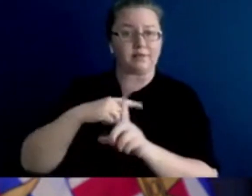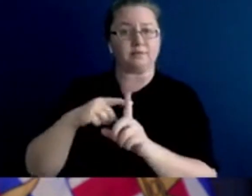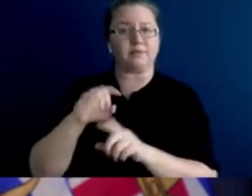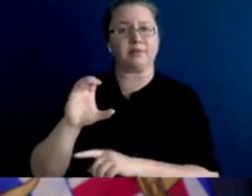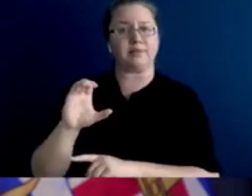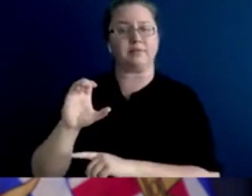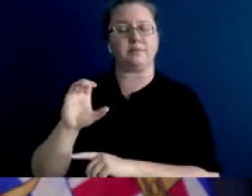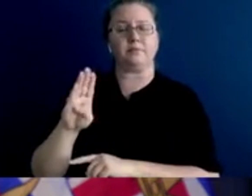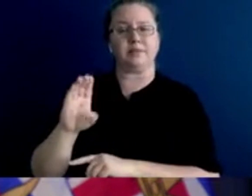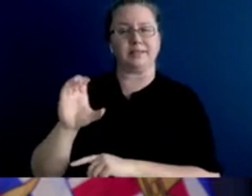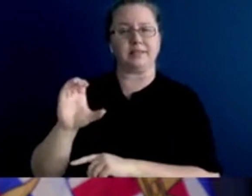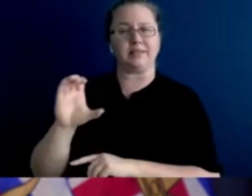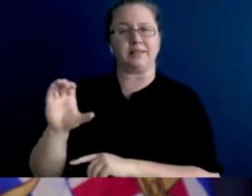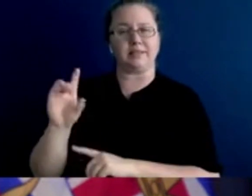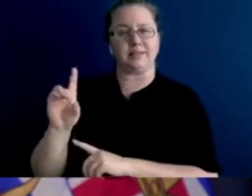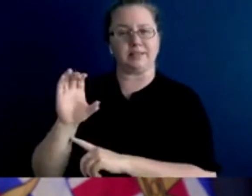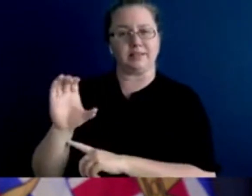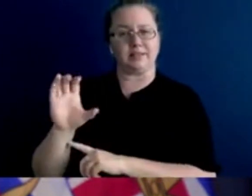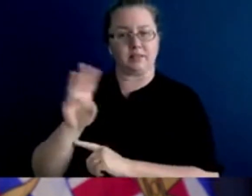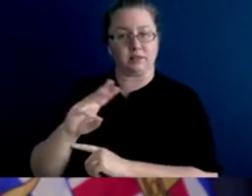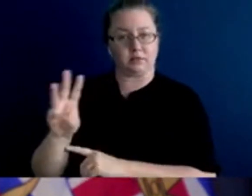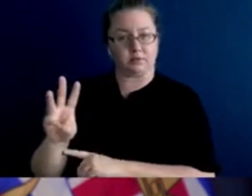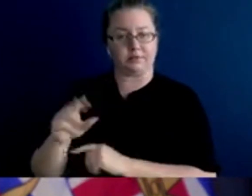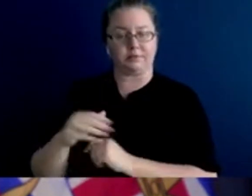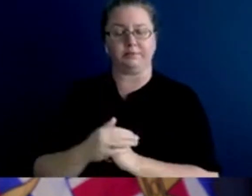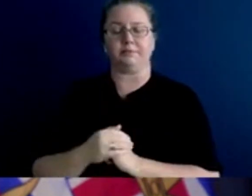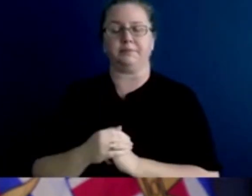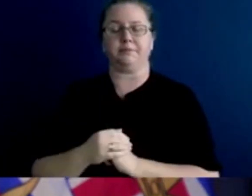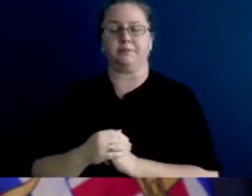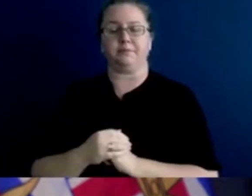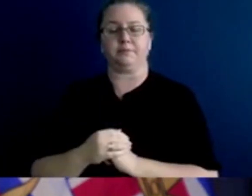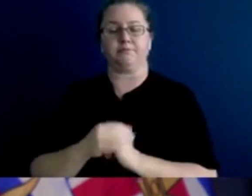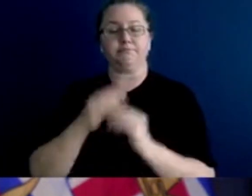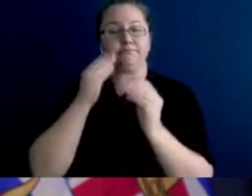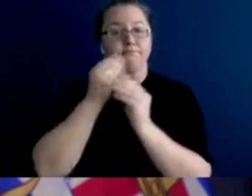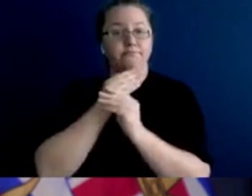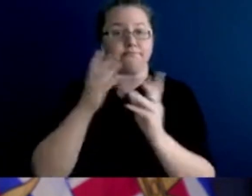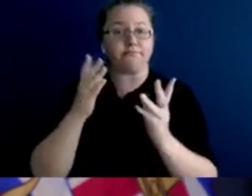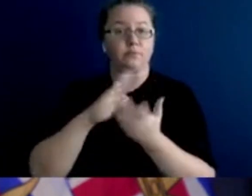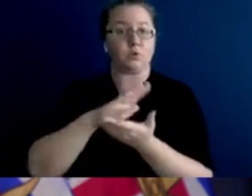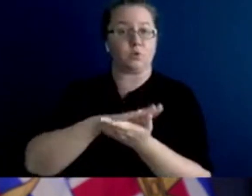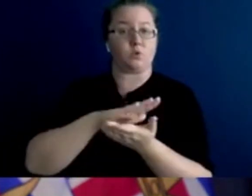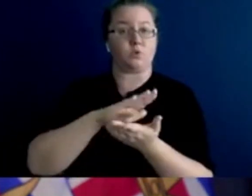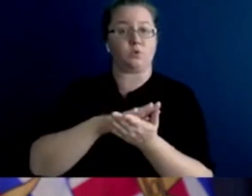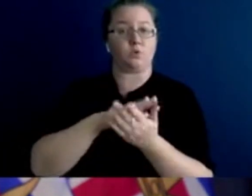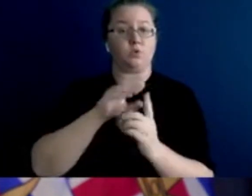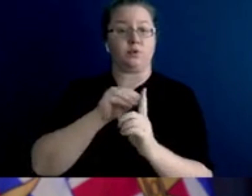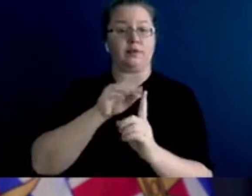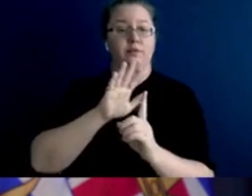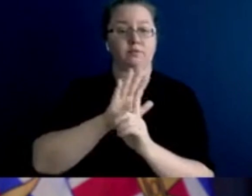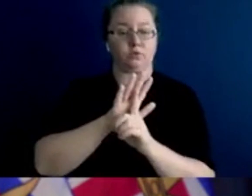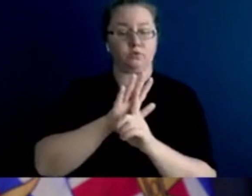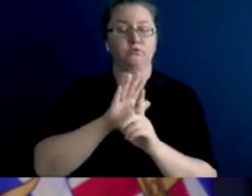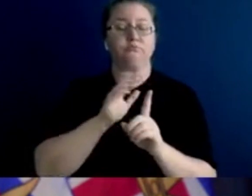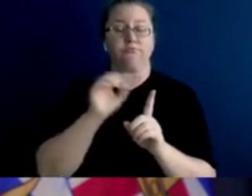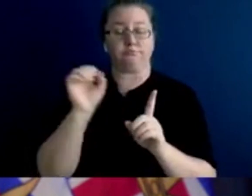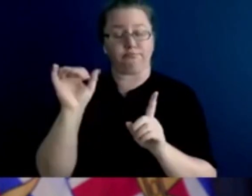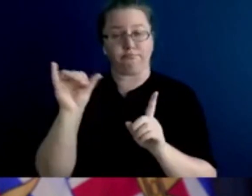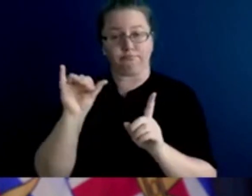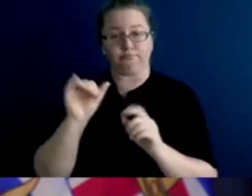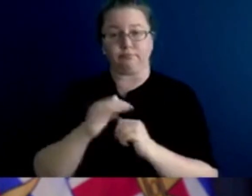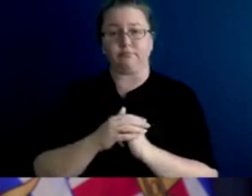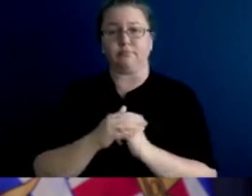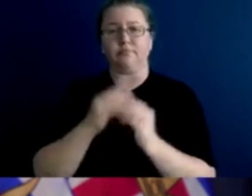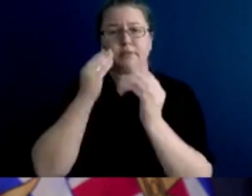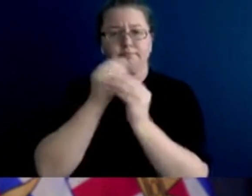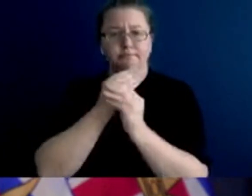822 people have been infected in these systems, 487 residents and 335 staff. We have